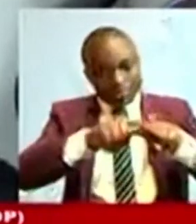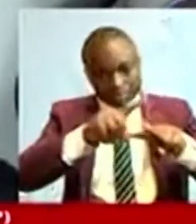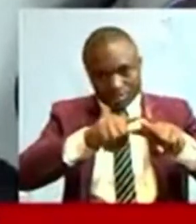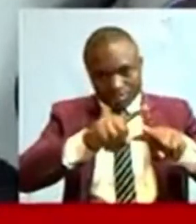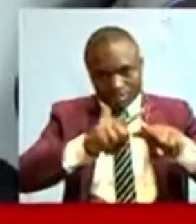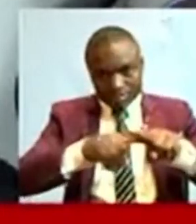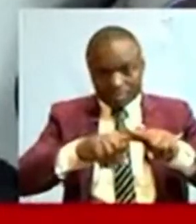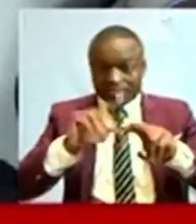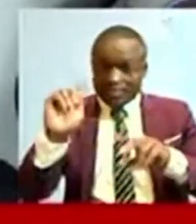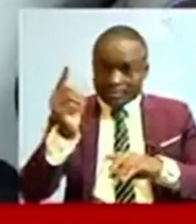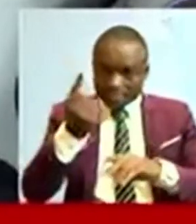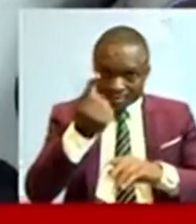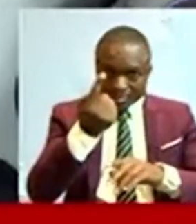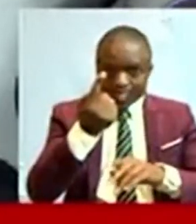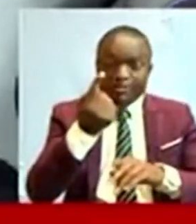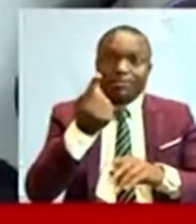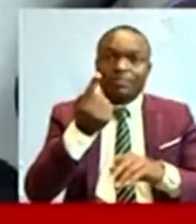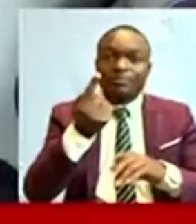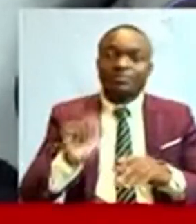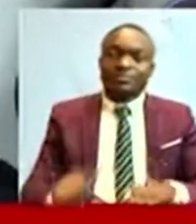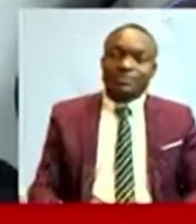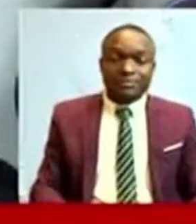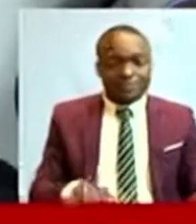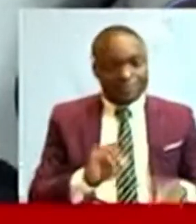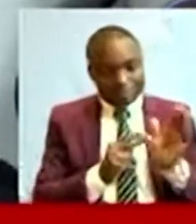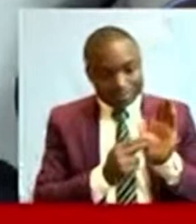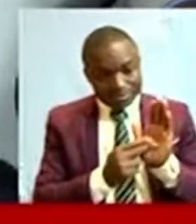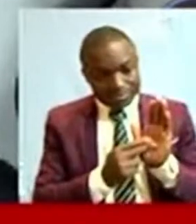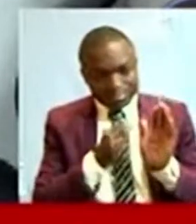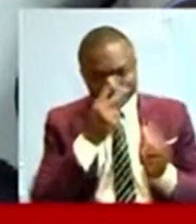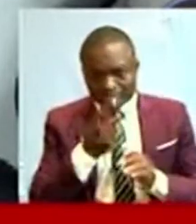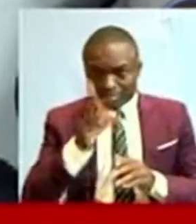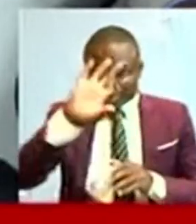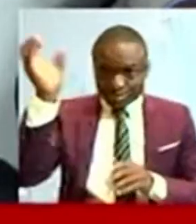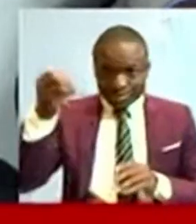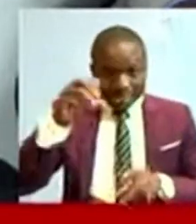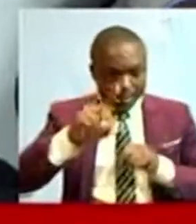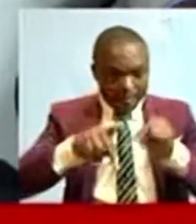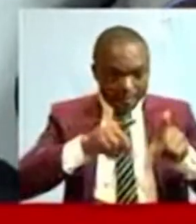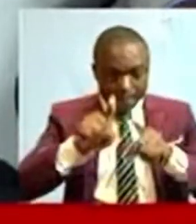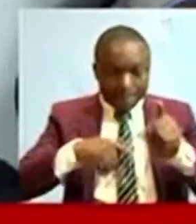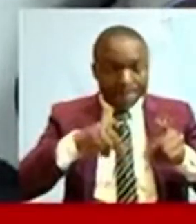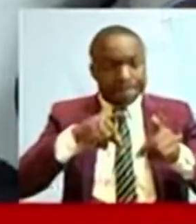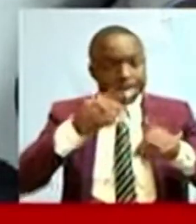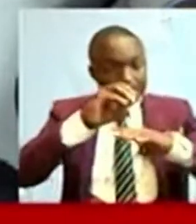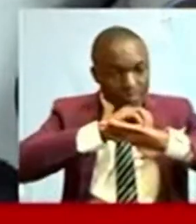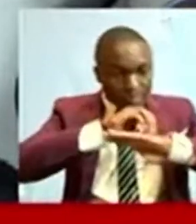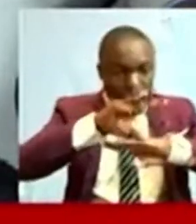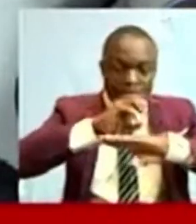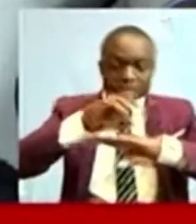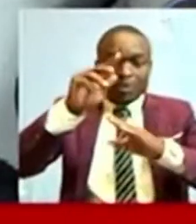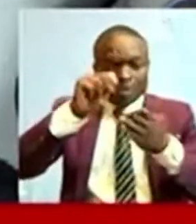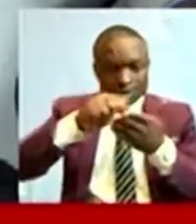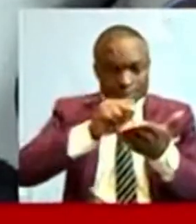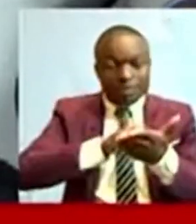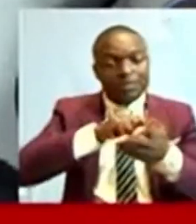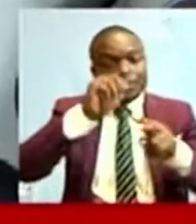First set of indicators looks at percentage of people cancelled and tested for